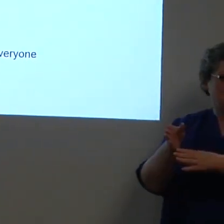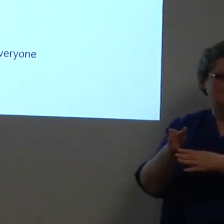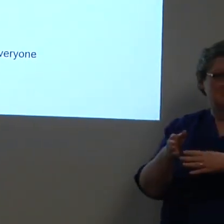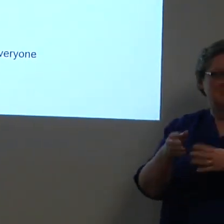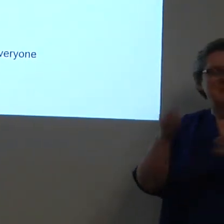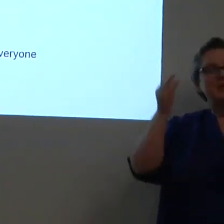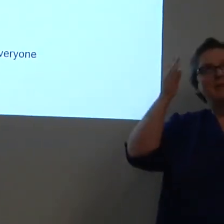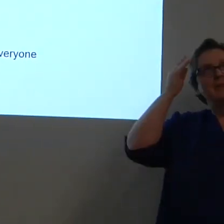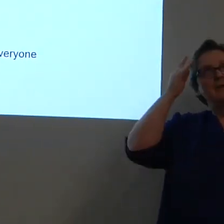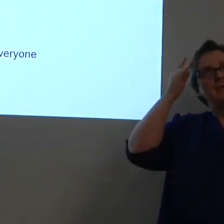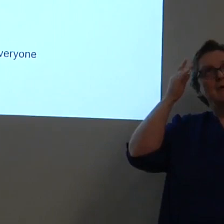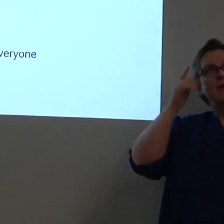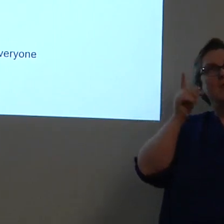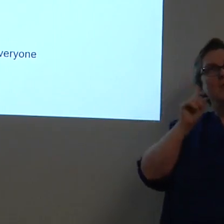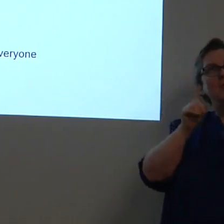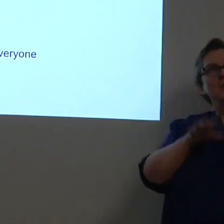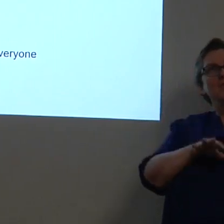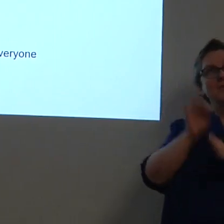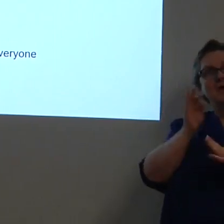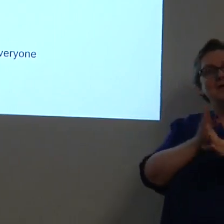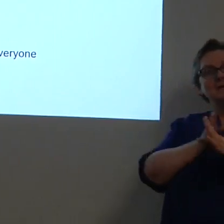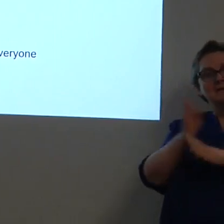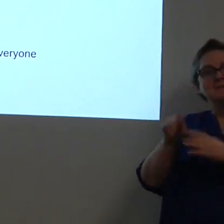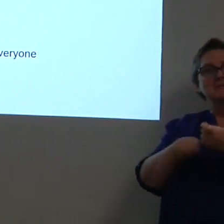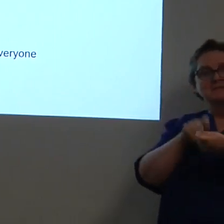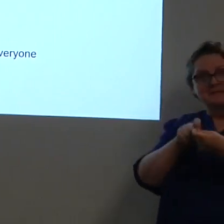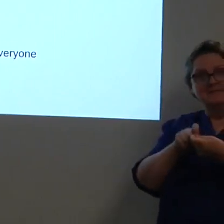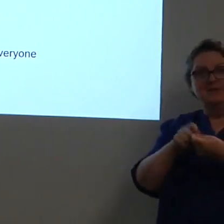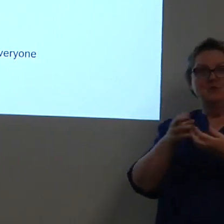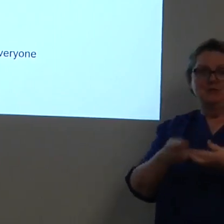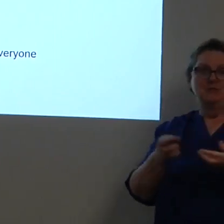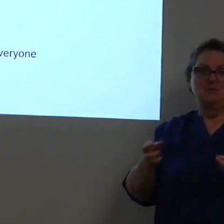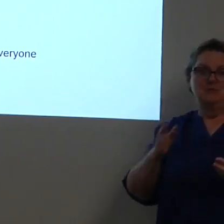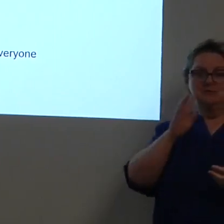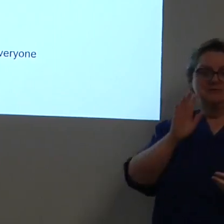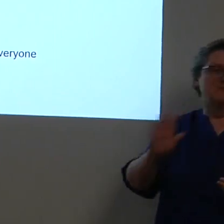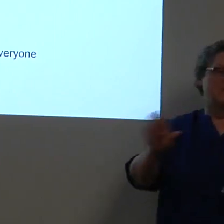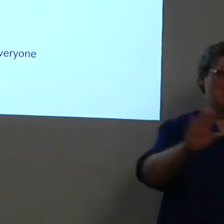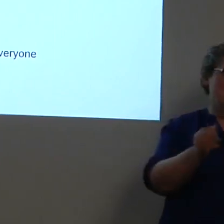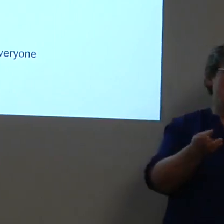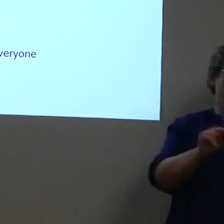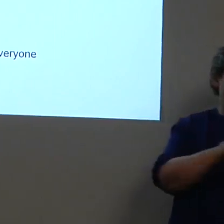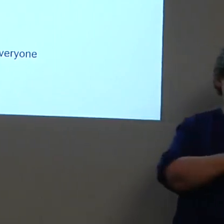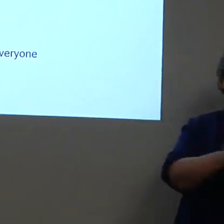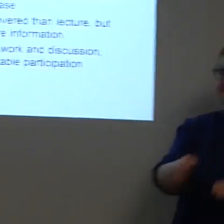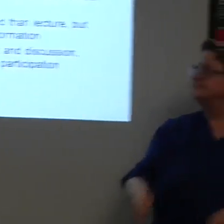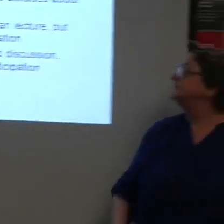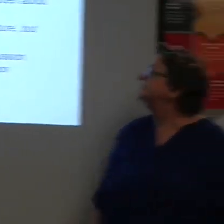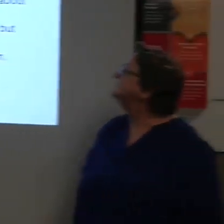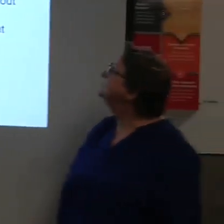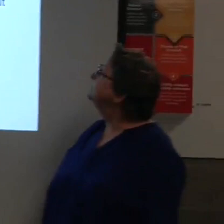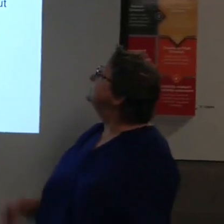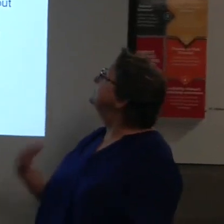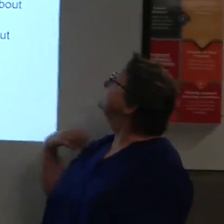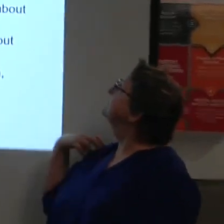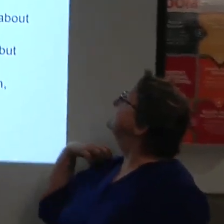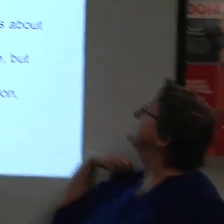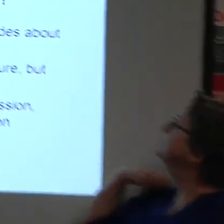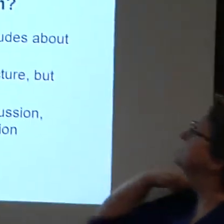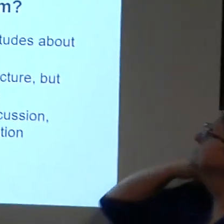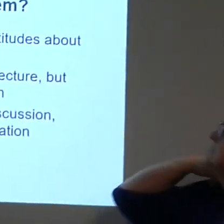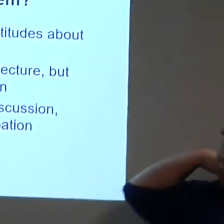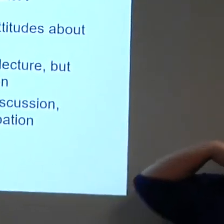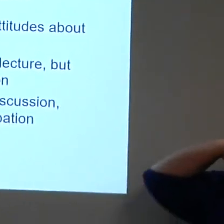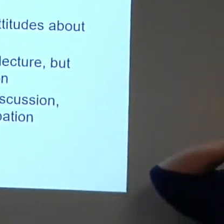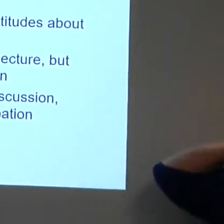where you might find discipline-specific resources for whatever field that you're in where you want to think about doing this. So even if you're not